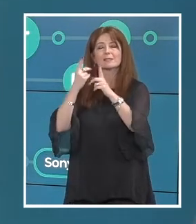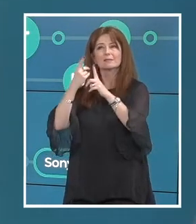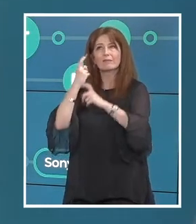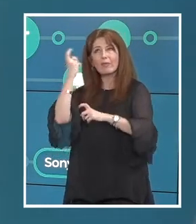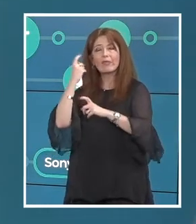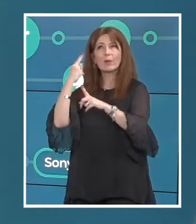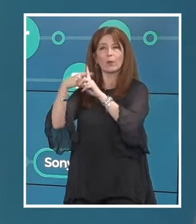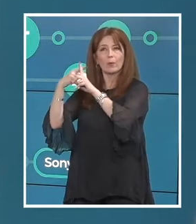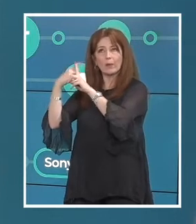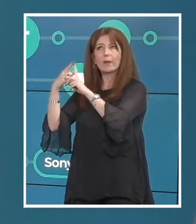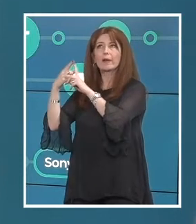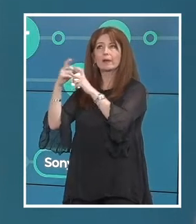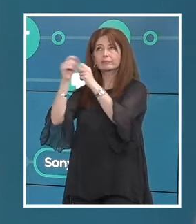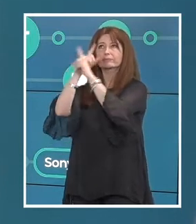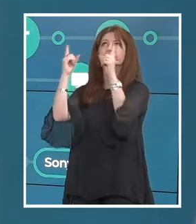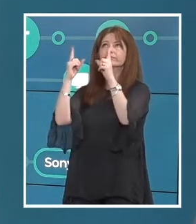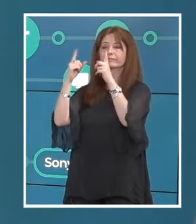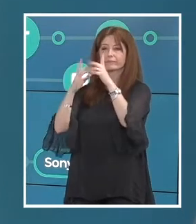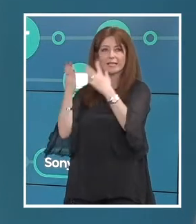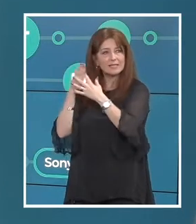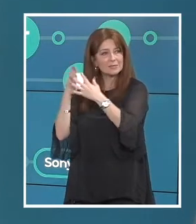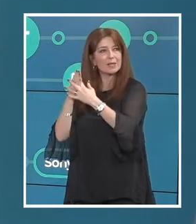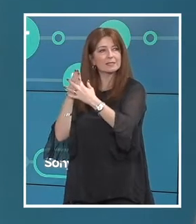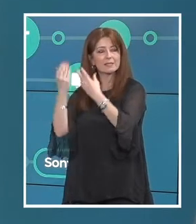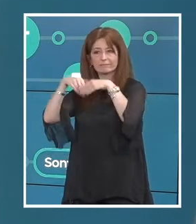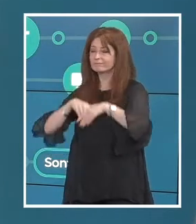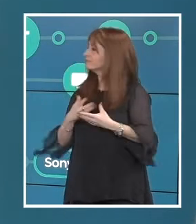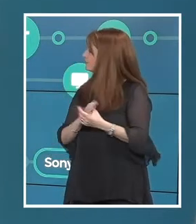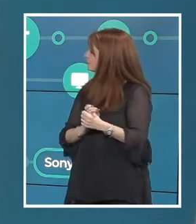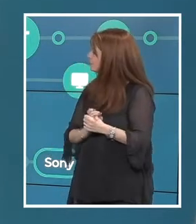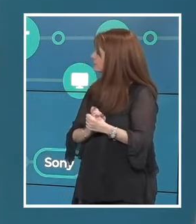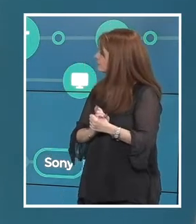in the workflows that we have to make content.